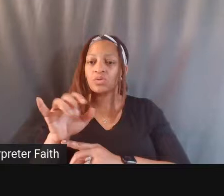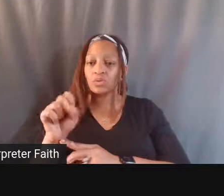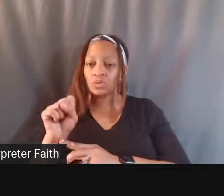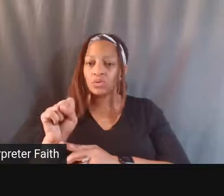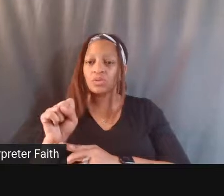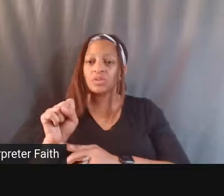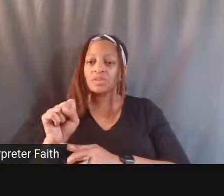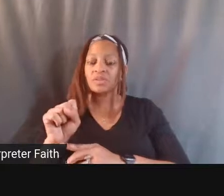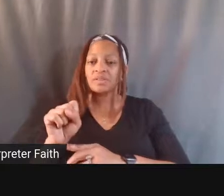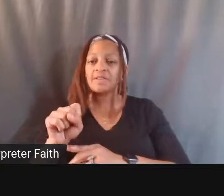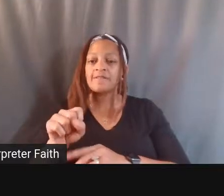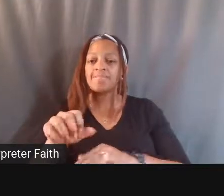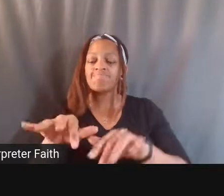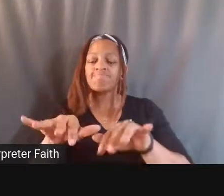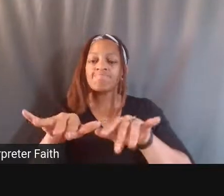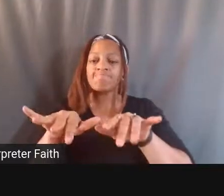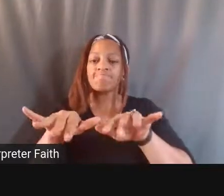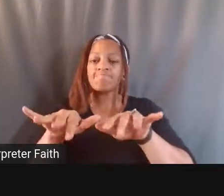Maybe wiggling them,